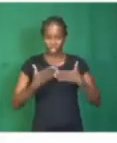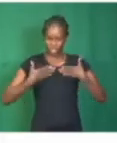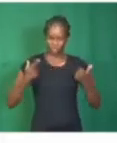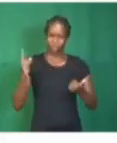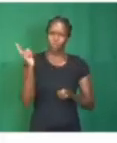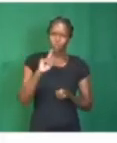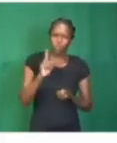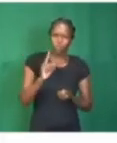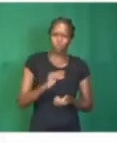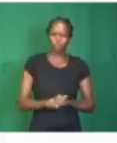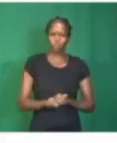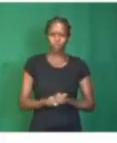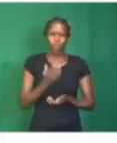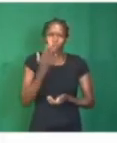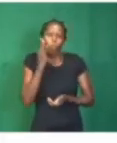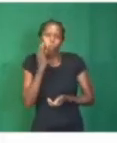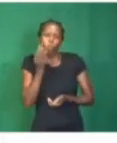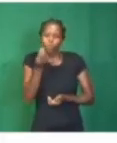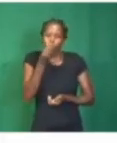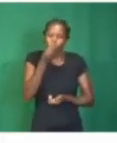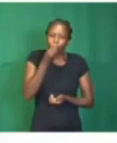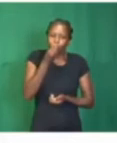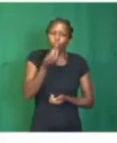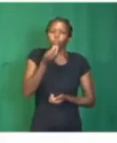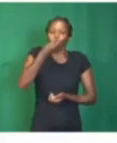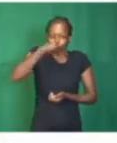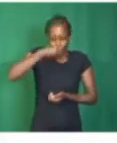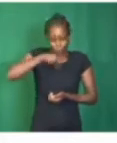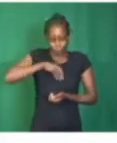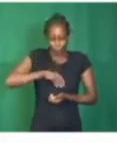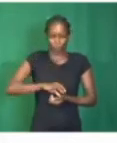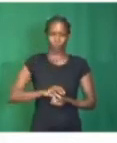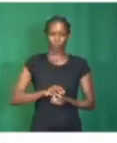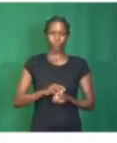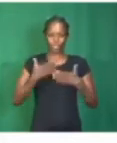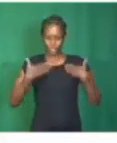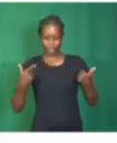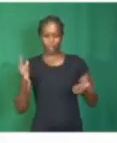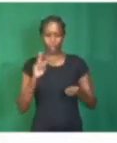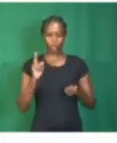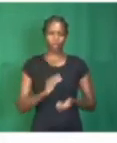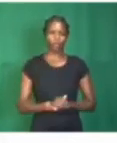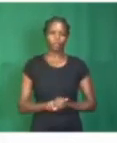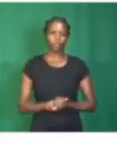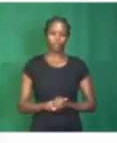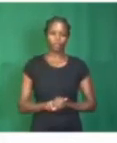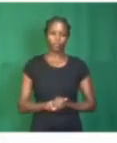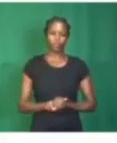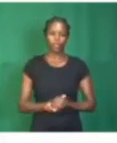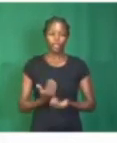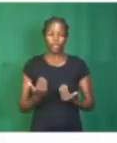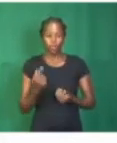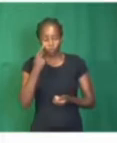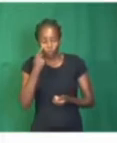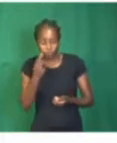happens to food when it is being ingested in the mouth. I will be pointing out as well